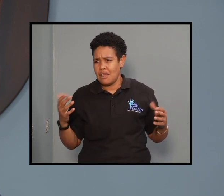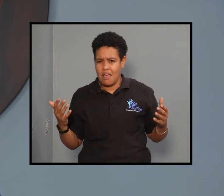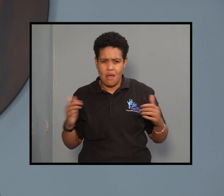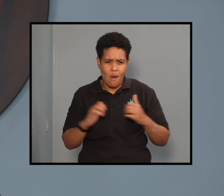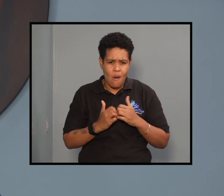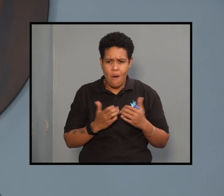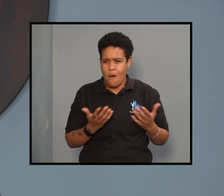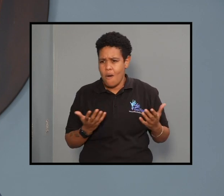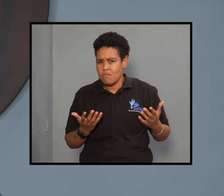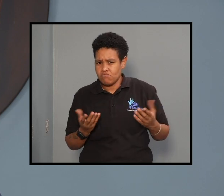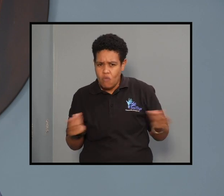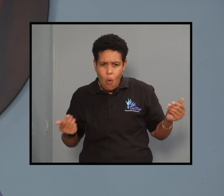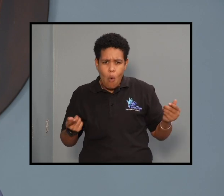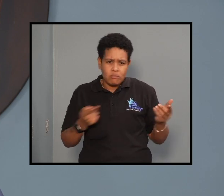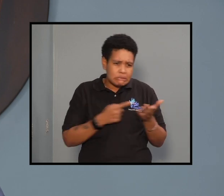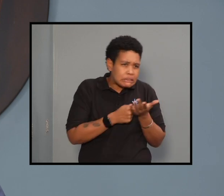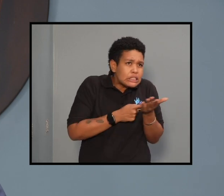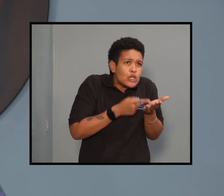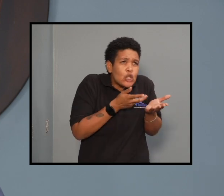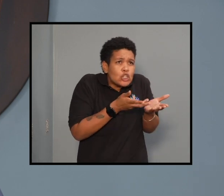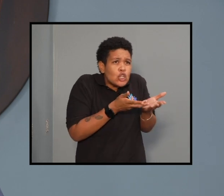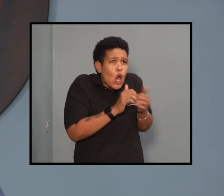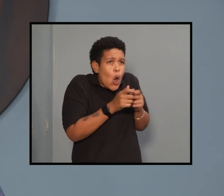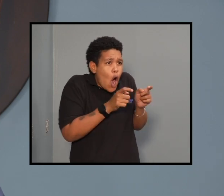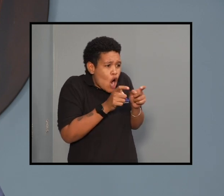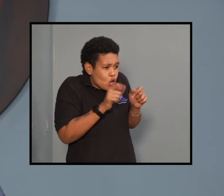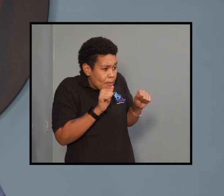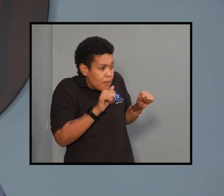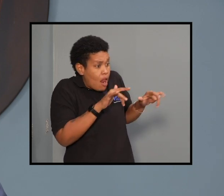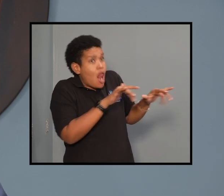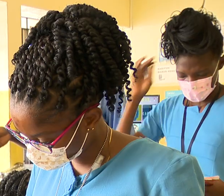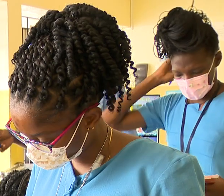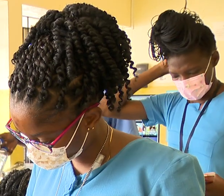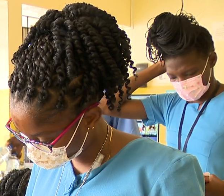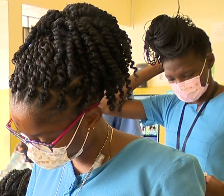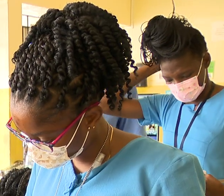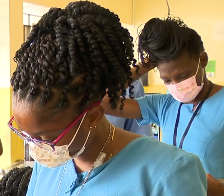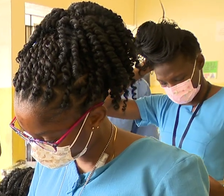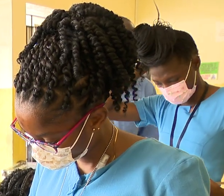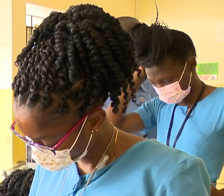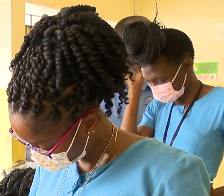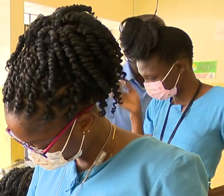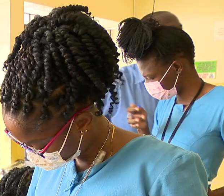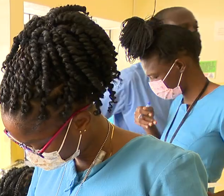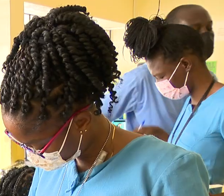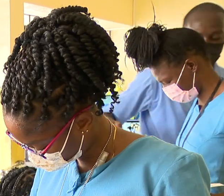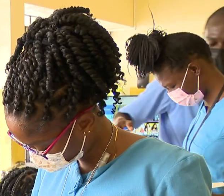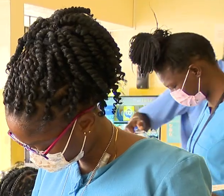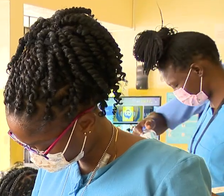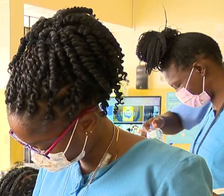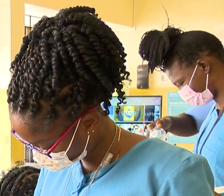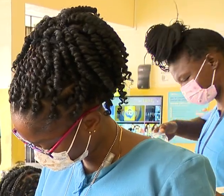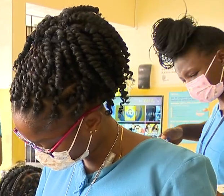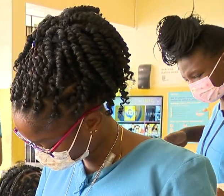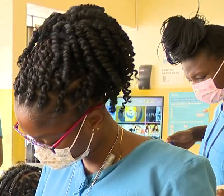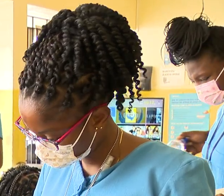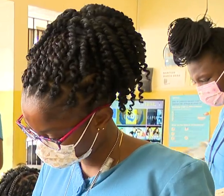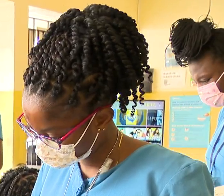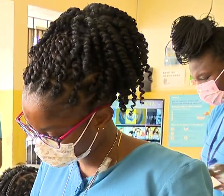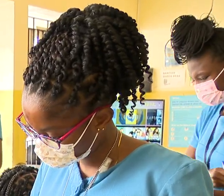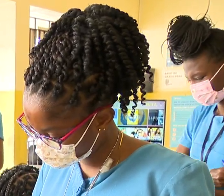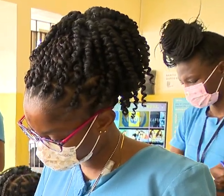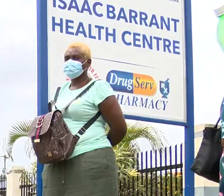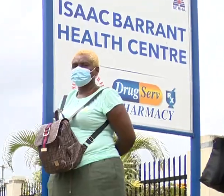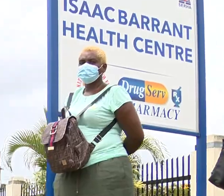special discussion about how do we control the sites. The Prime Minister says, in addition to the ministry's health